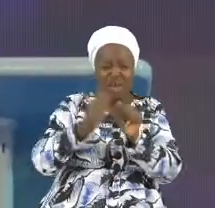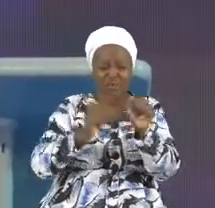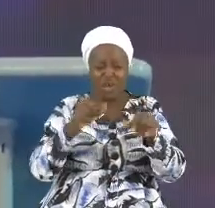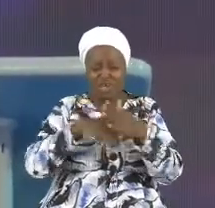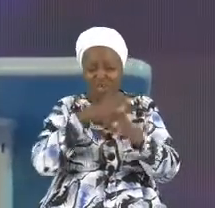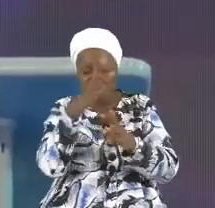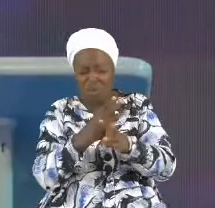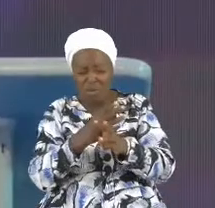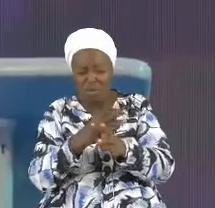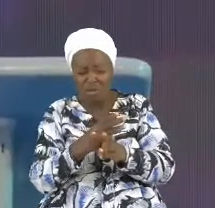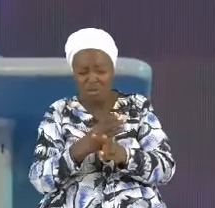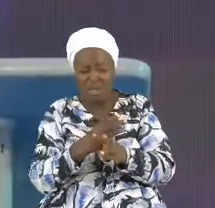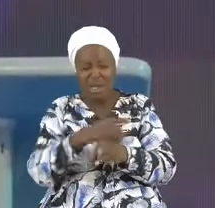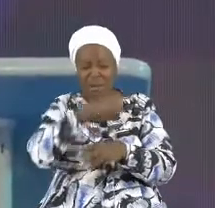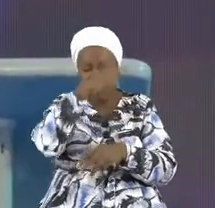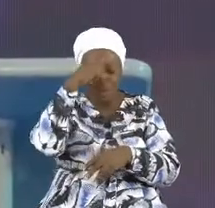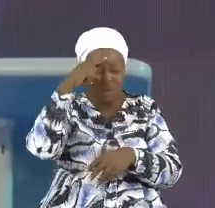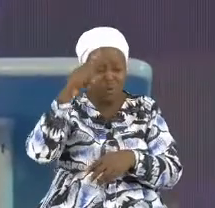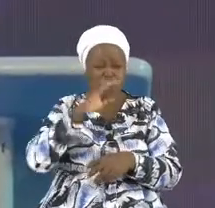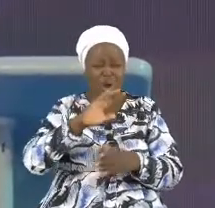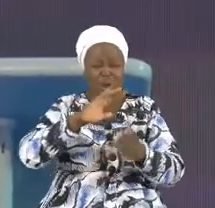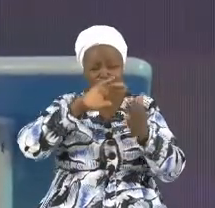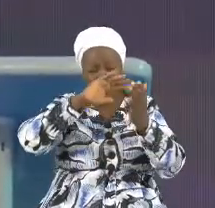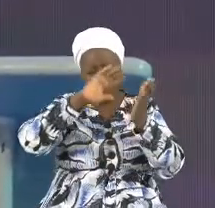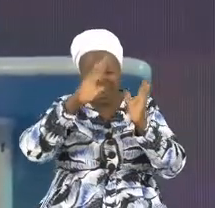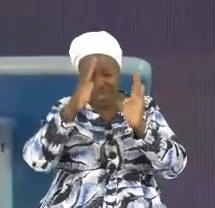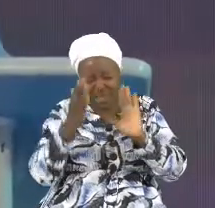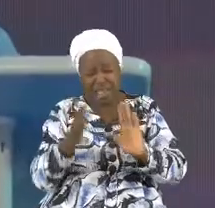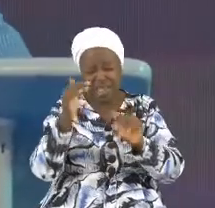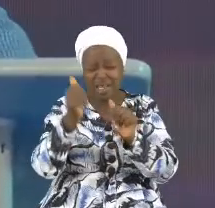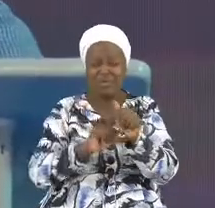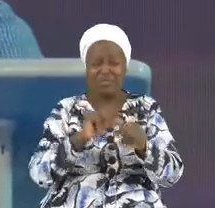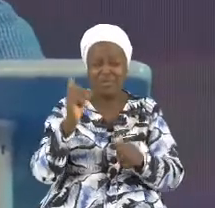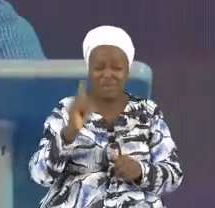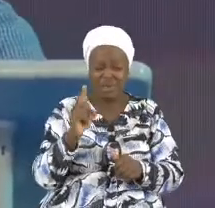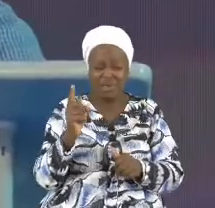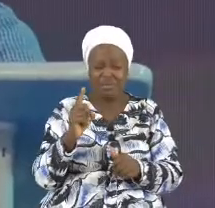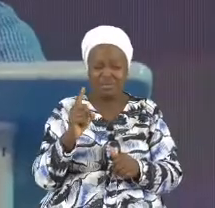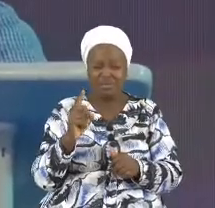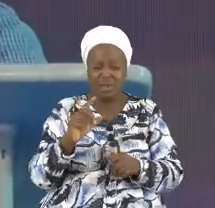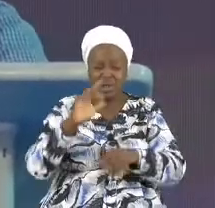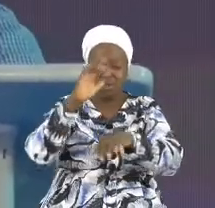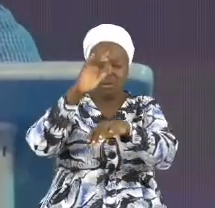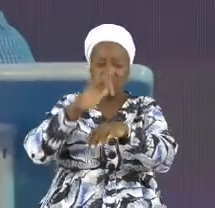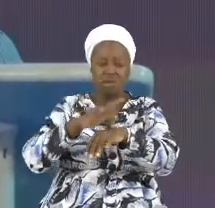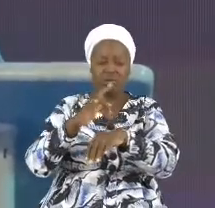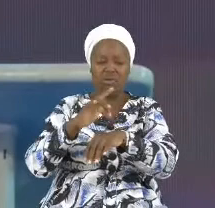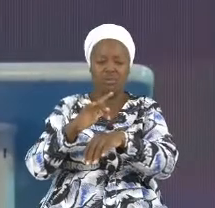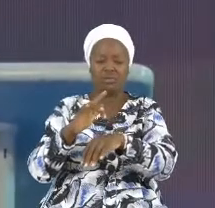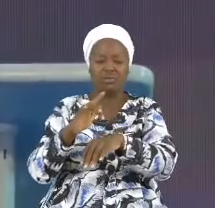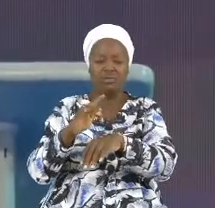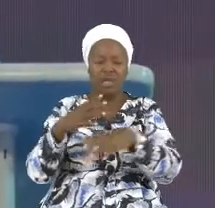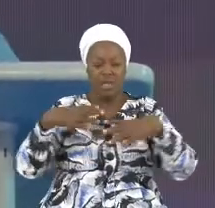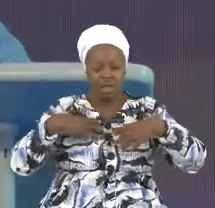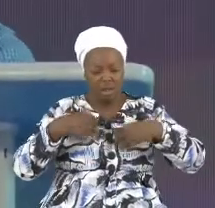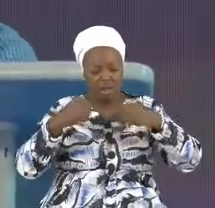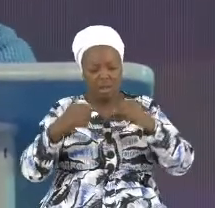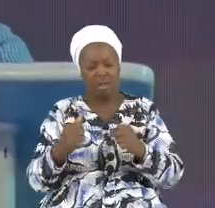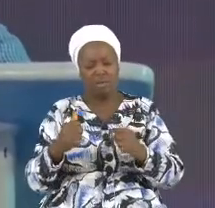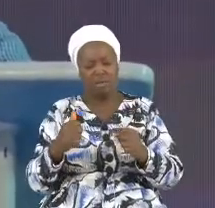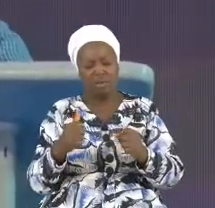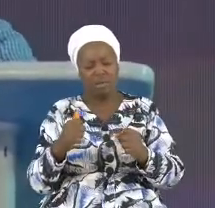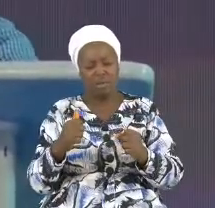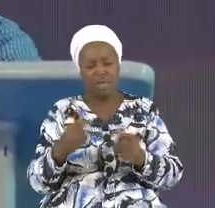are present everywhere. Touch, heal,